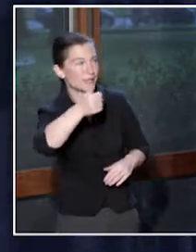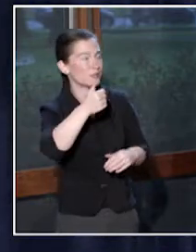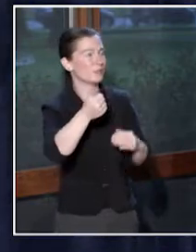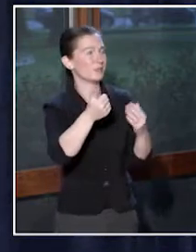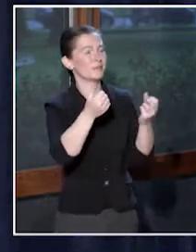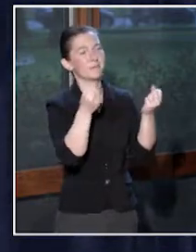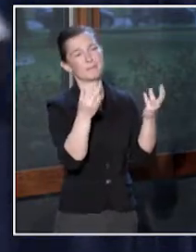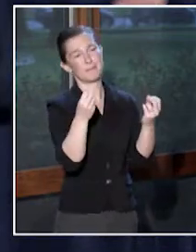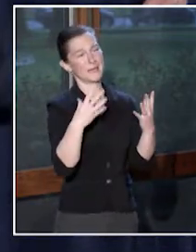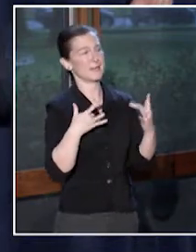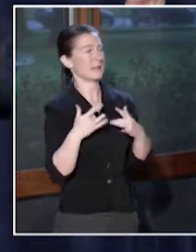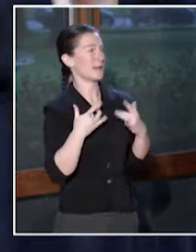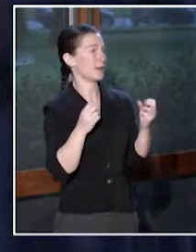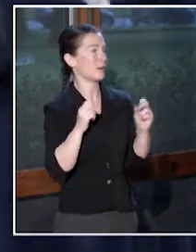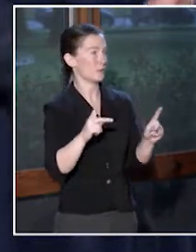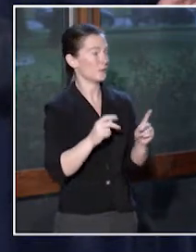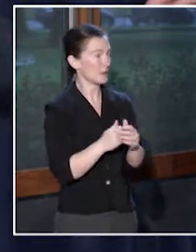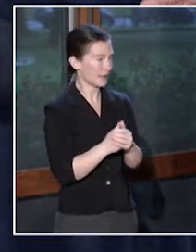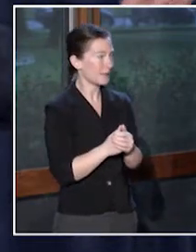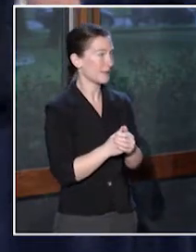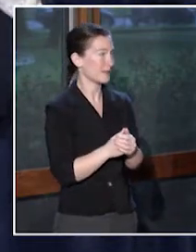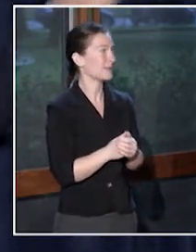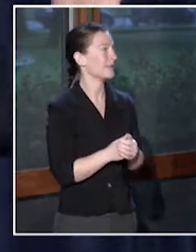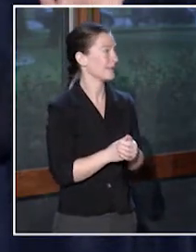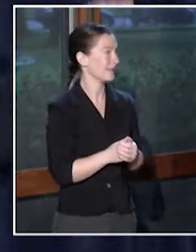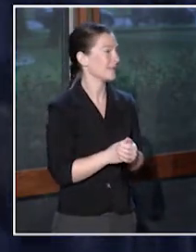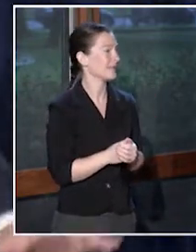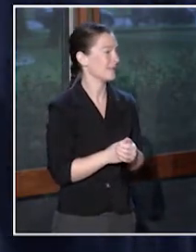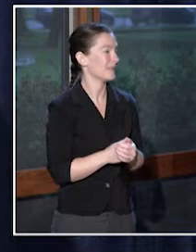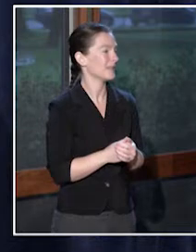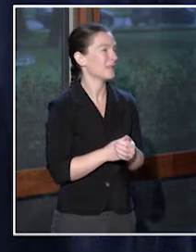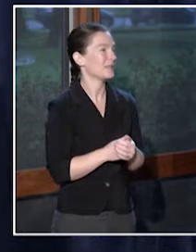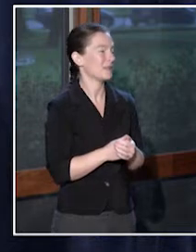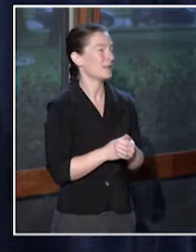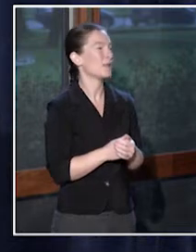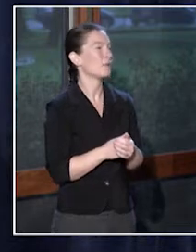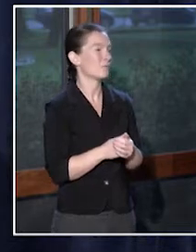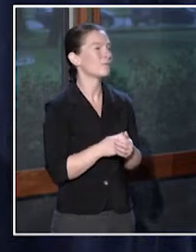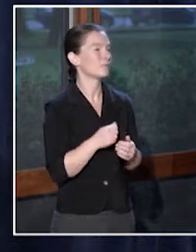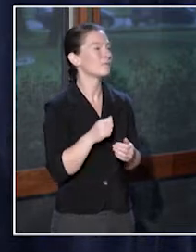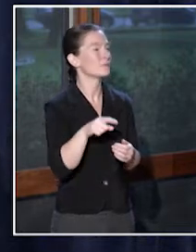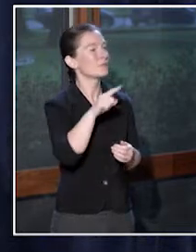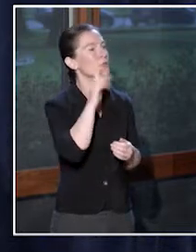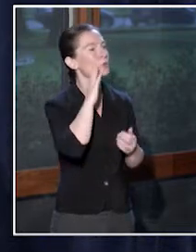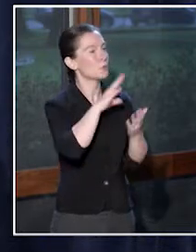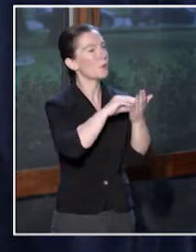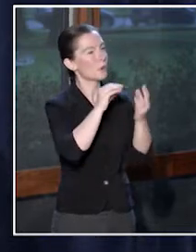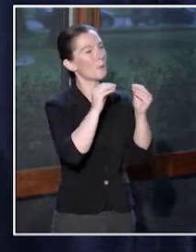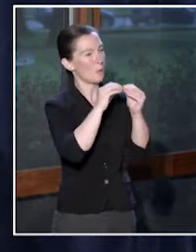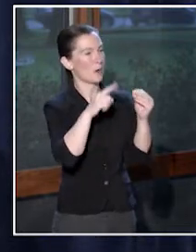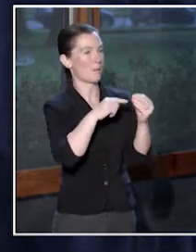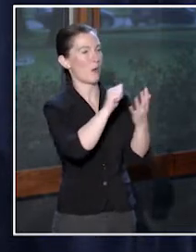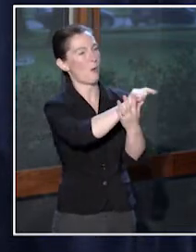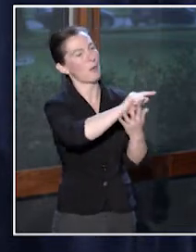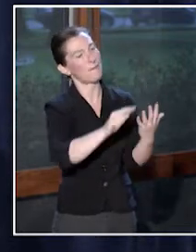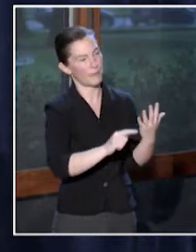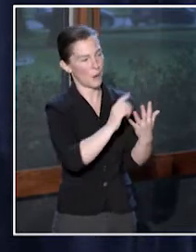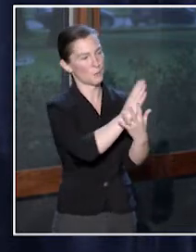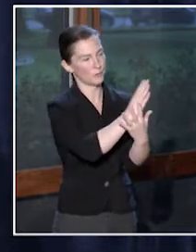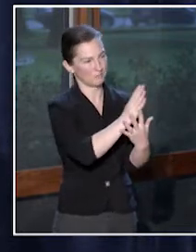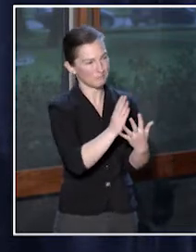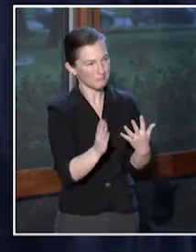you're going to hear about all of those separately in sequence. In conclusion,